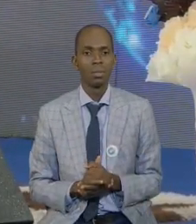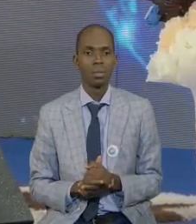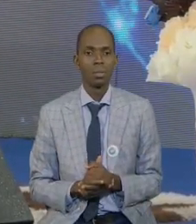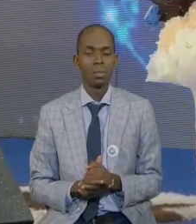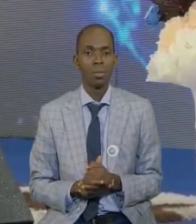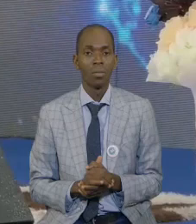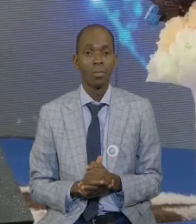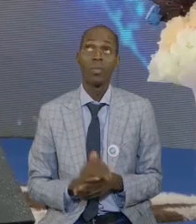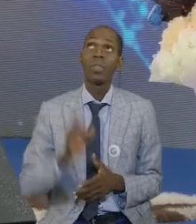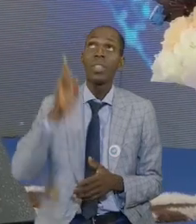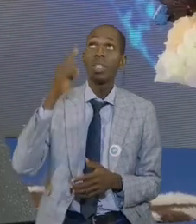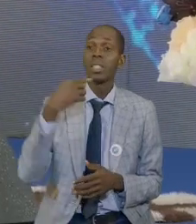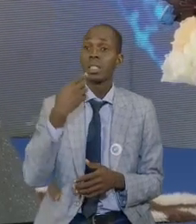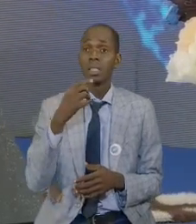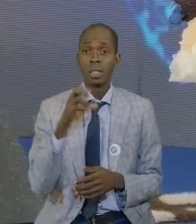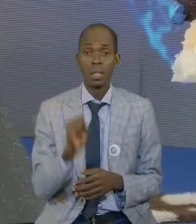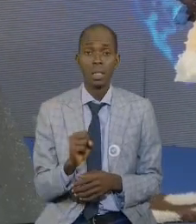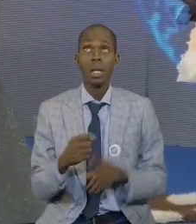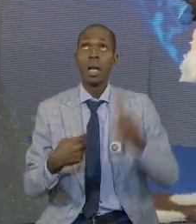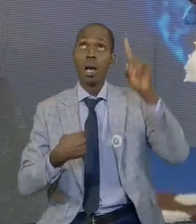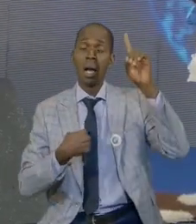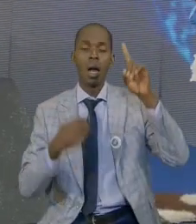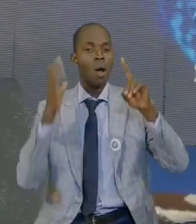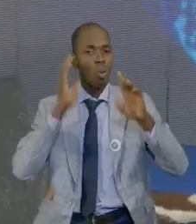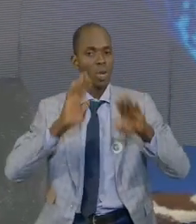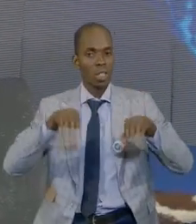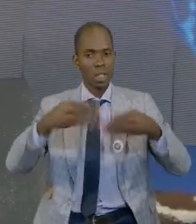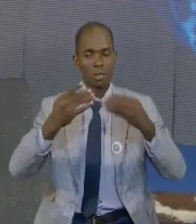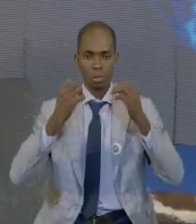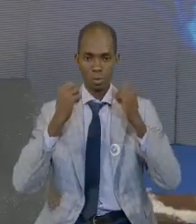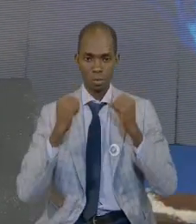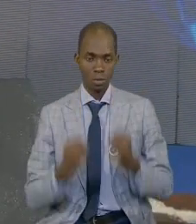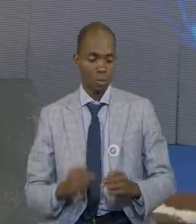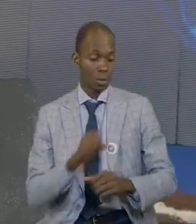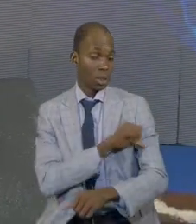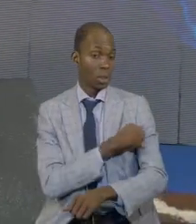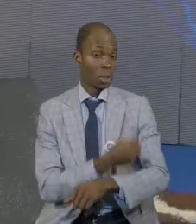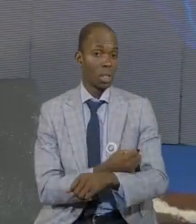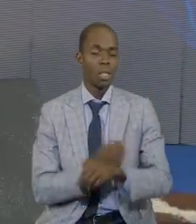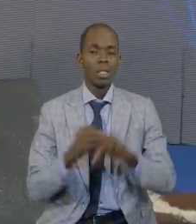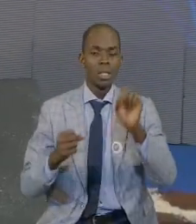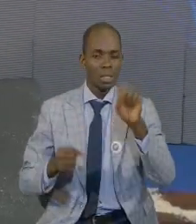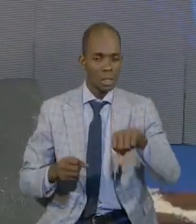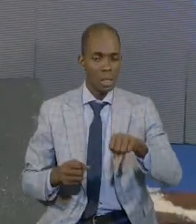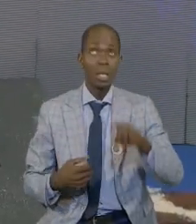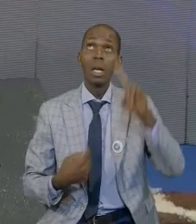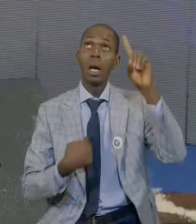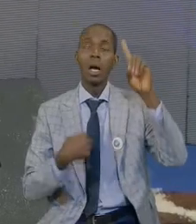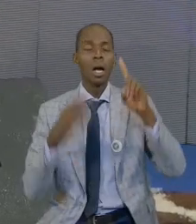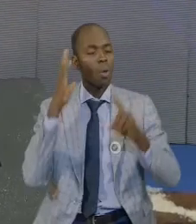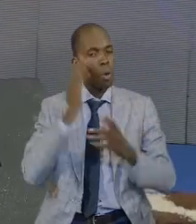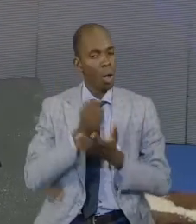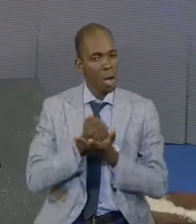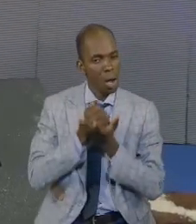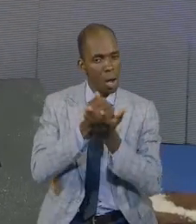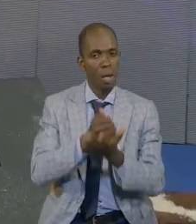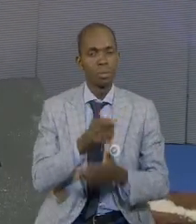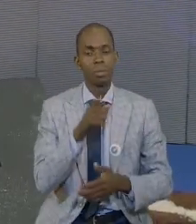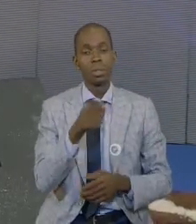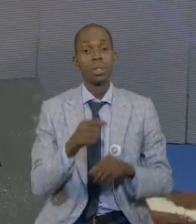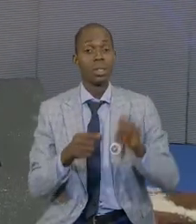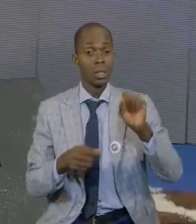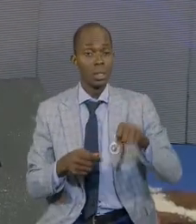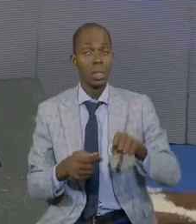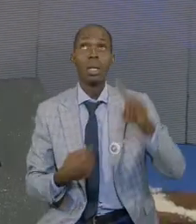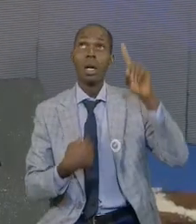it says I was strengthening thee yeah I will happy ye I will